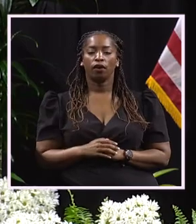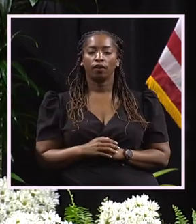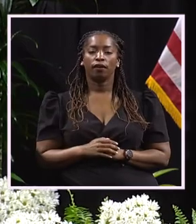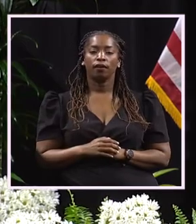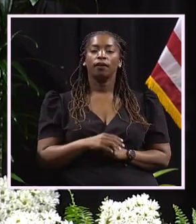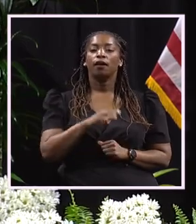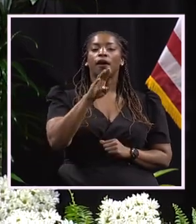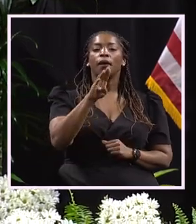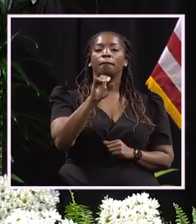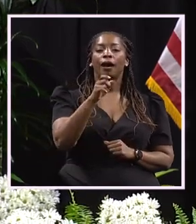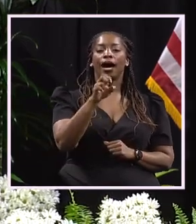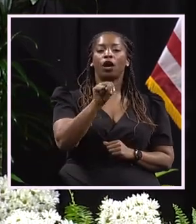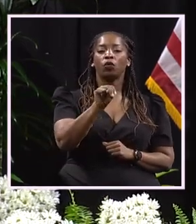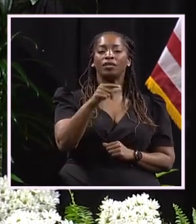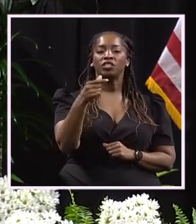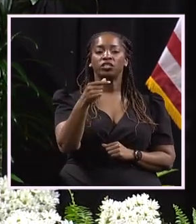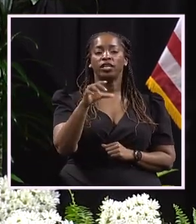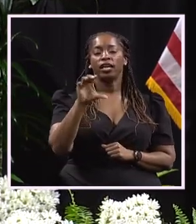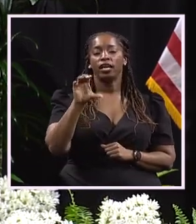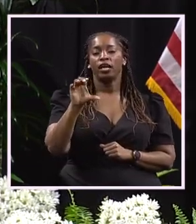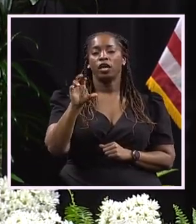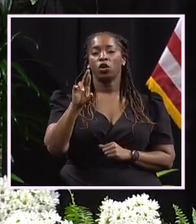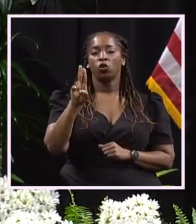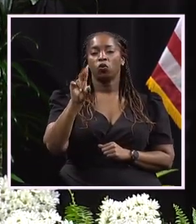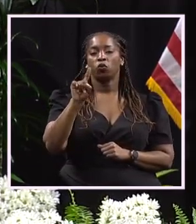Byron G. Cruz,